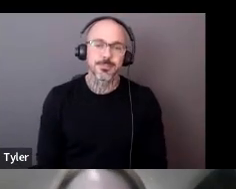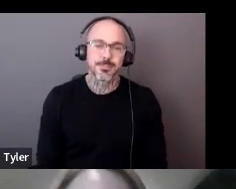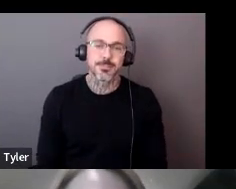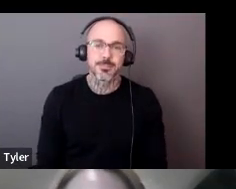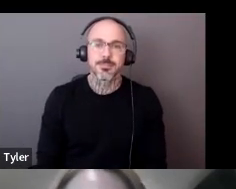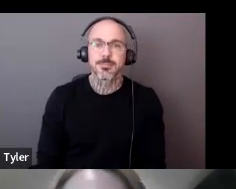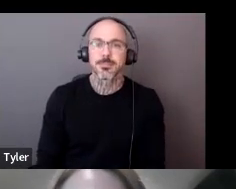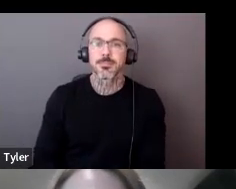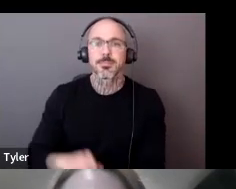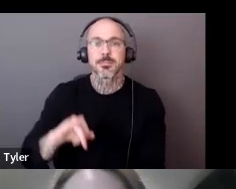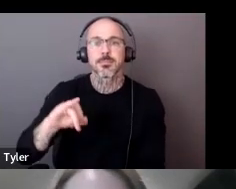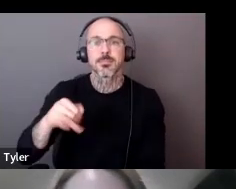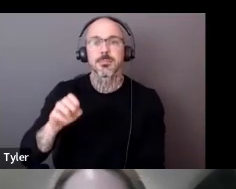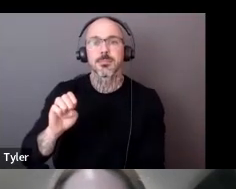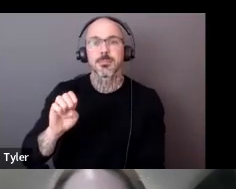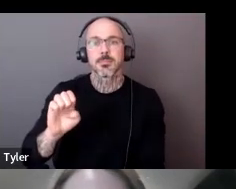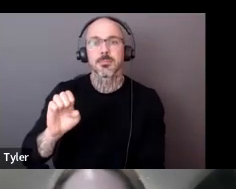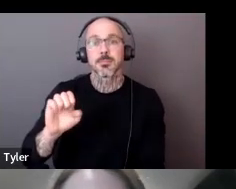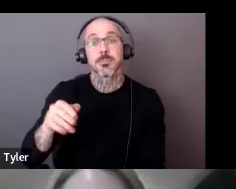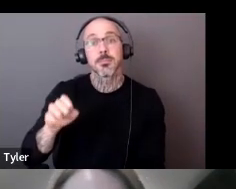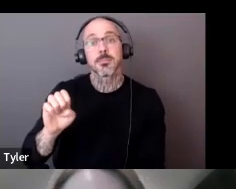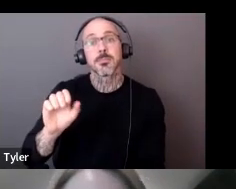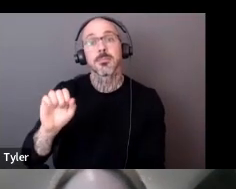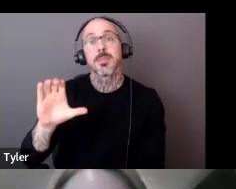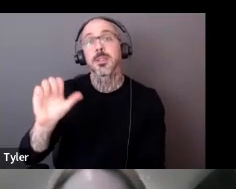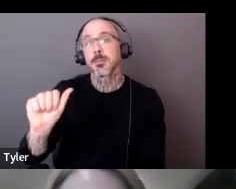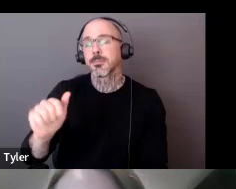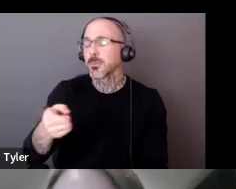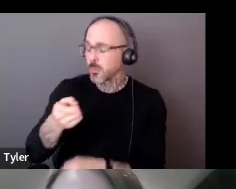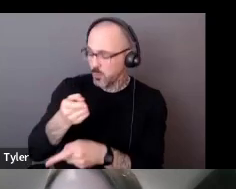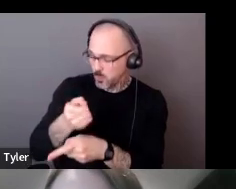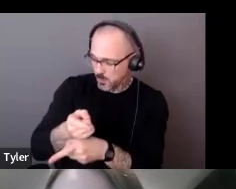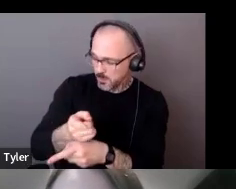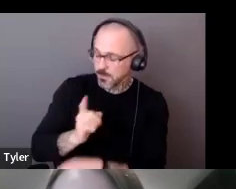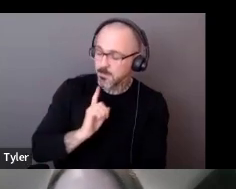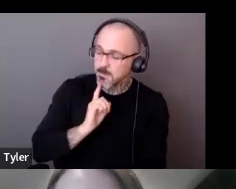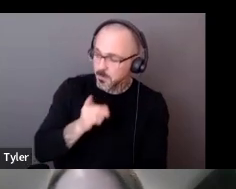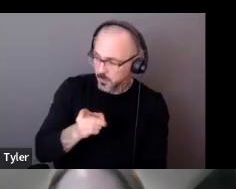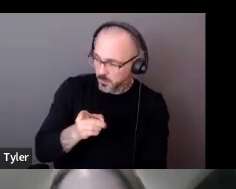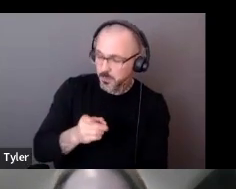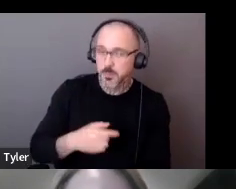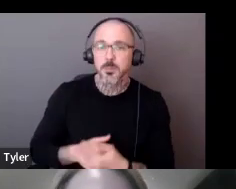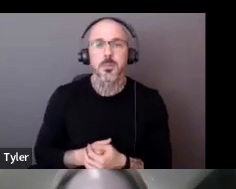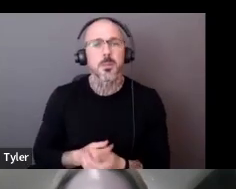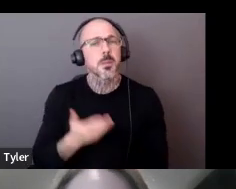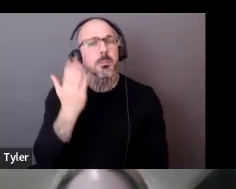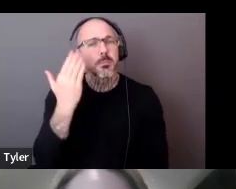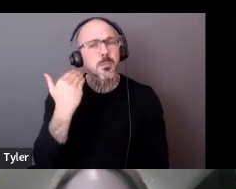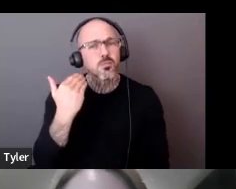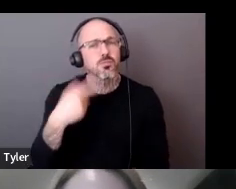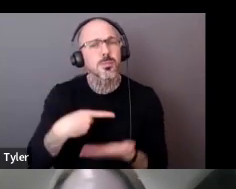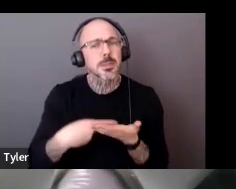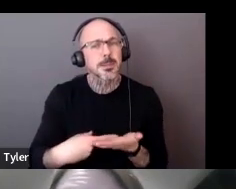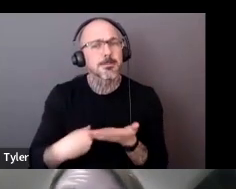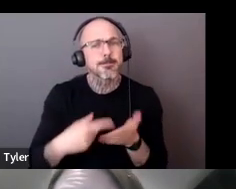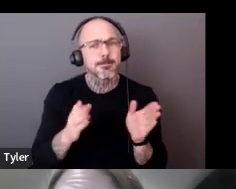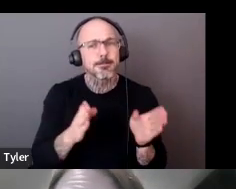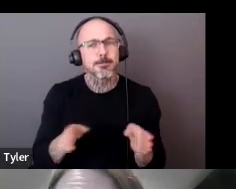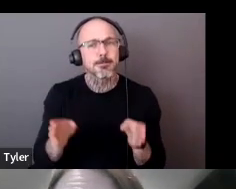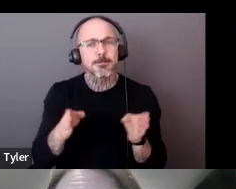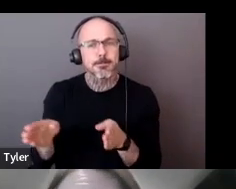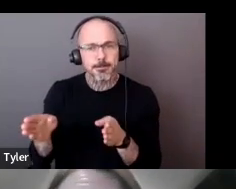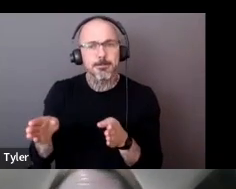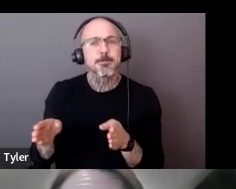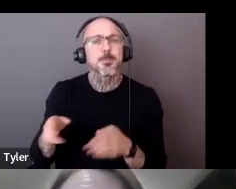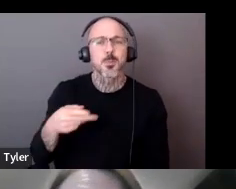Brianne, yeah, that's very true. I know when we were preparing for this panel discussion, we uh, talked a